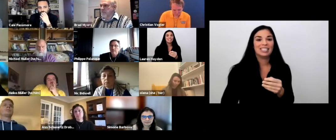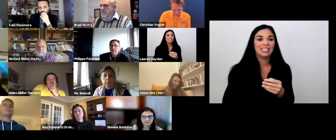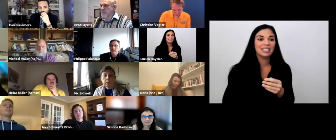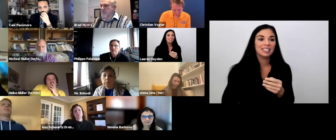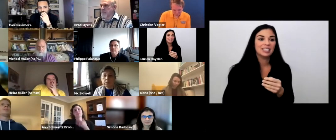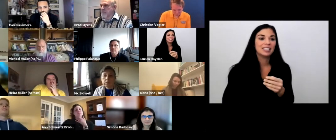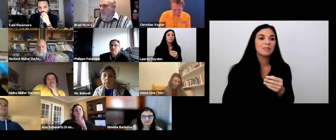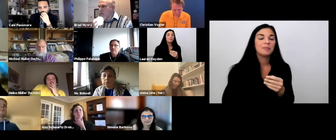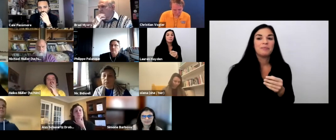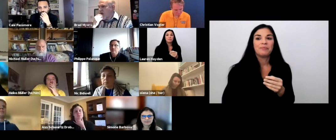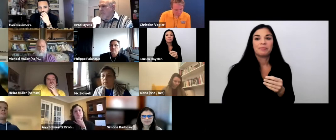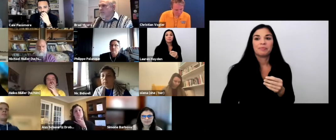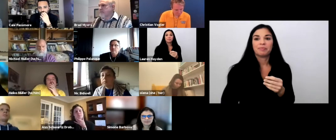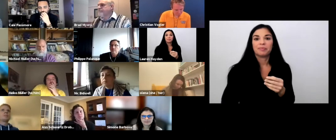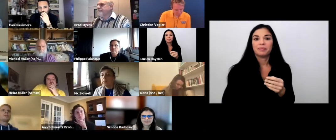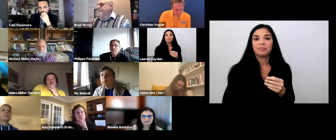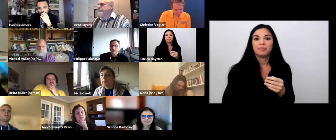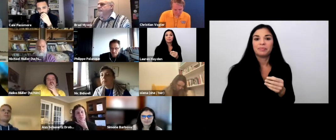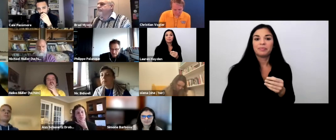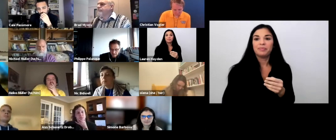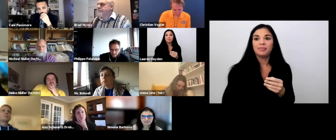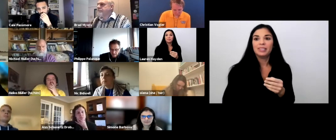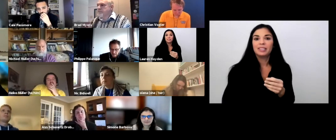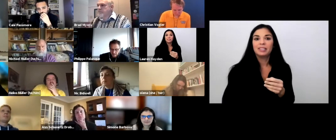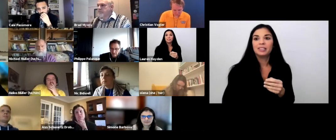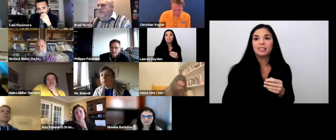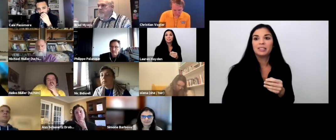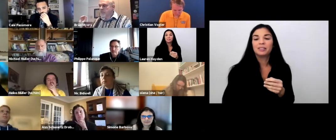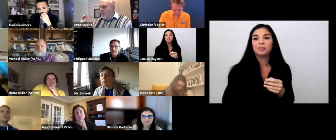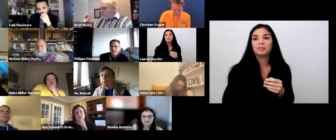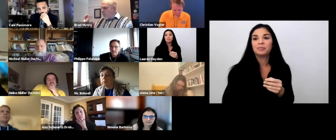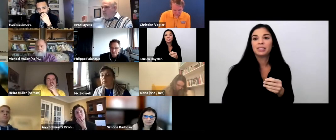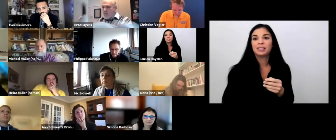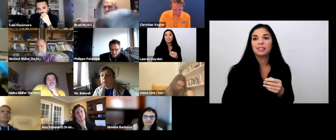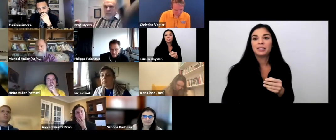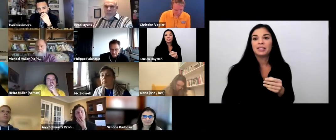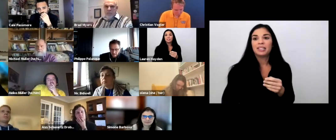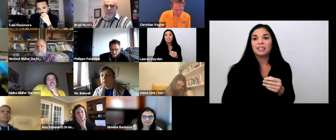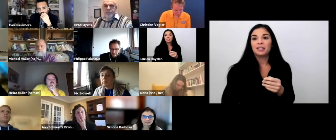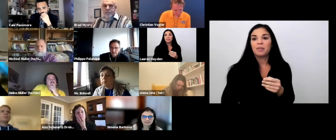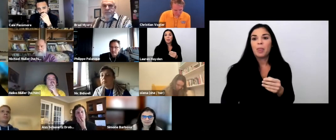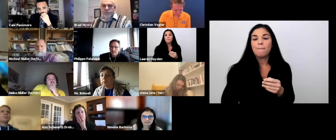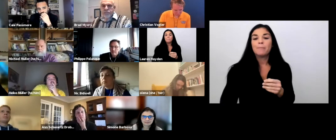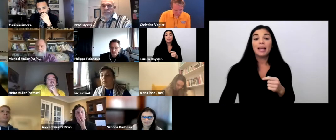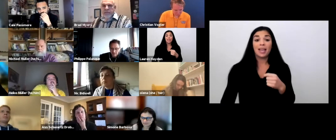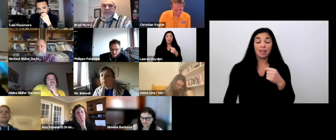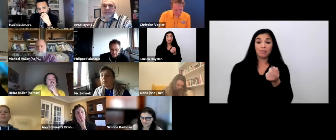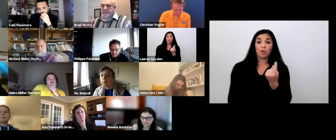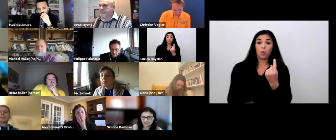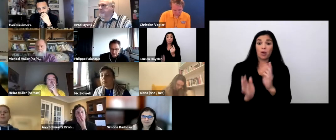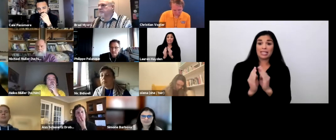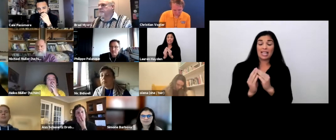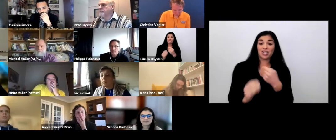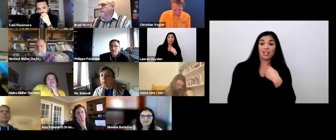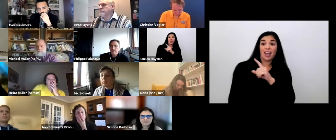And I actually asked in one session that why we are seeing some